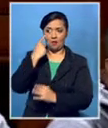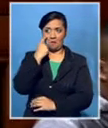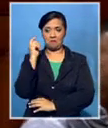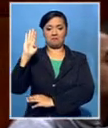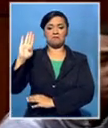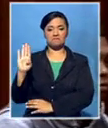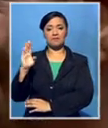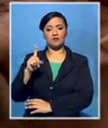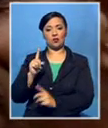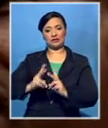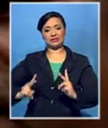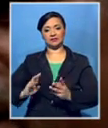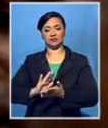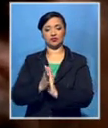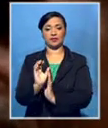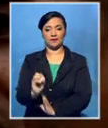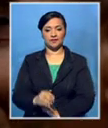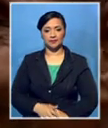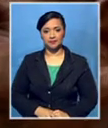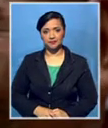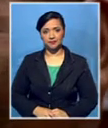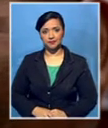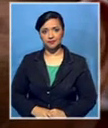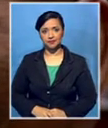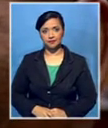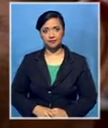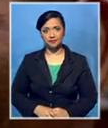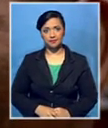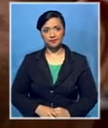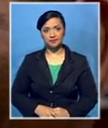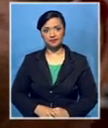to testify in mitigation. Vanessa Puna, SABC News, the Western Cape High Court.